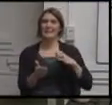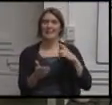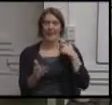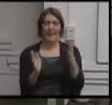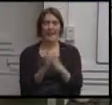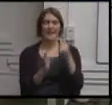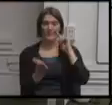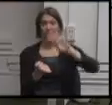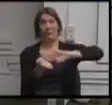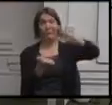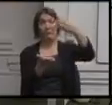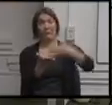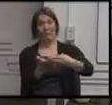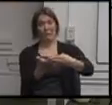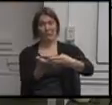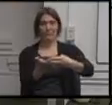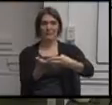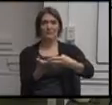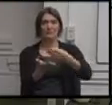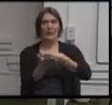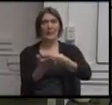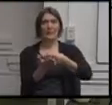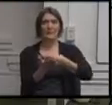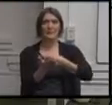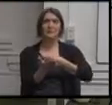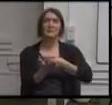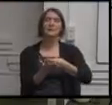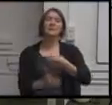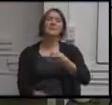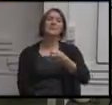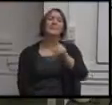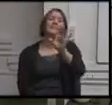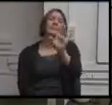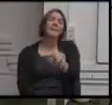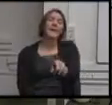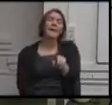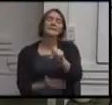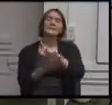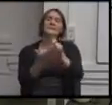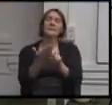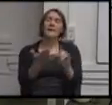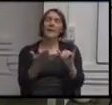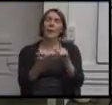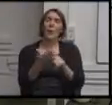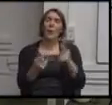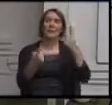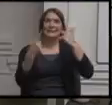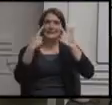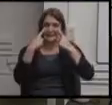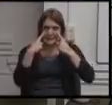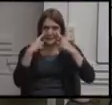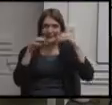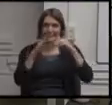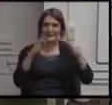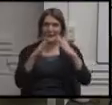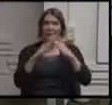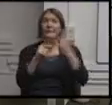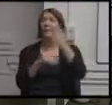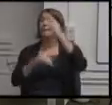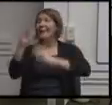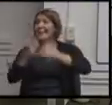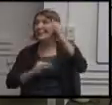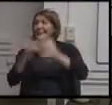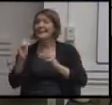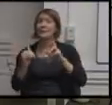of the non-organizational committee dollars. These are the things that we see in the downtown district every day. In